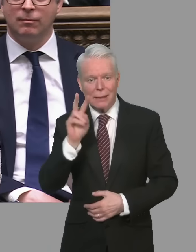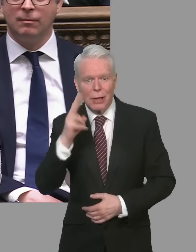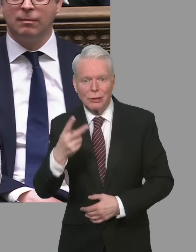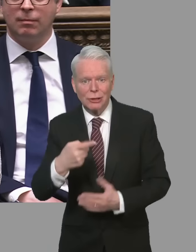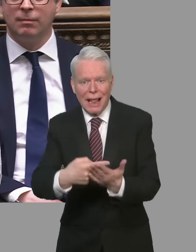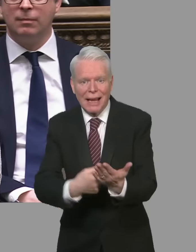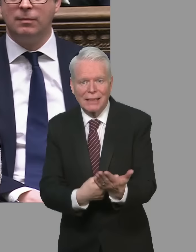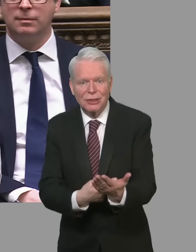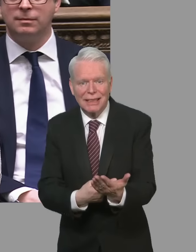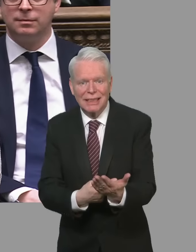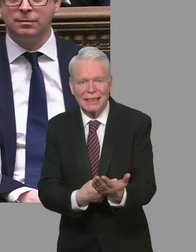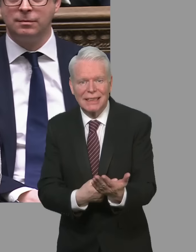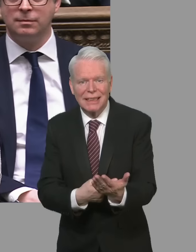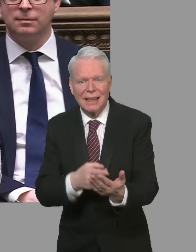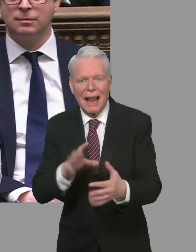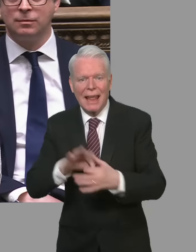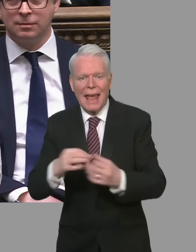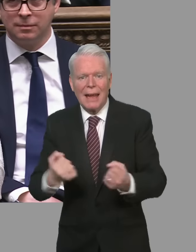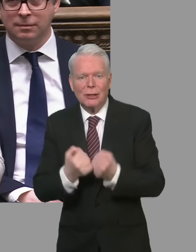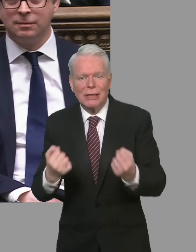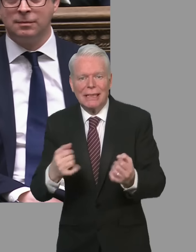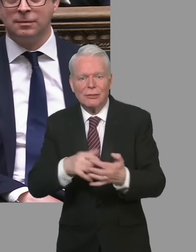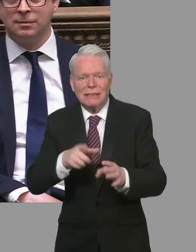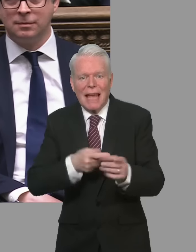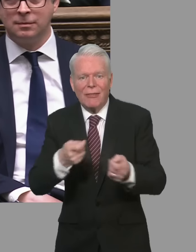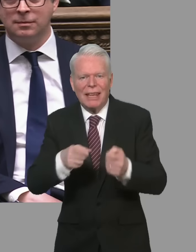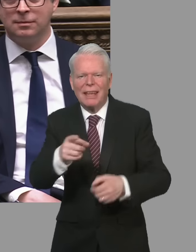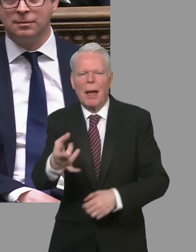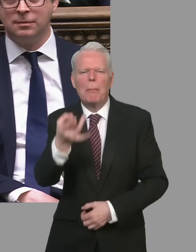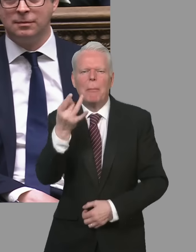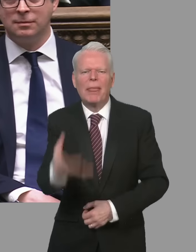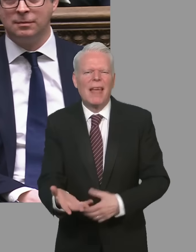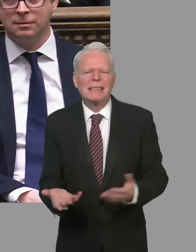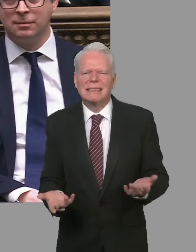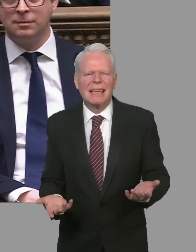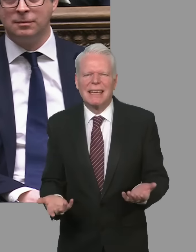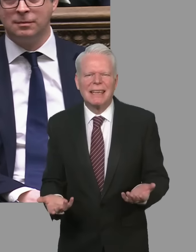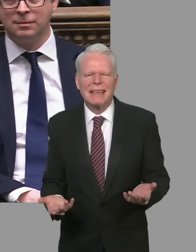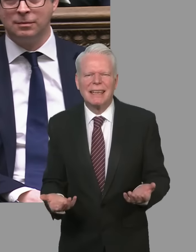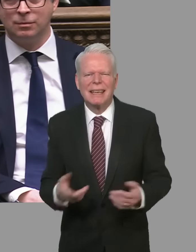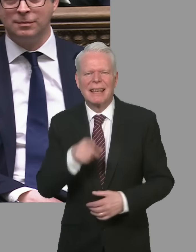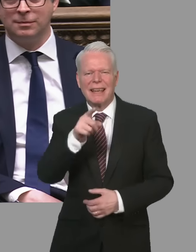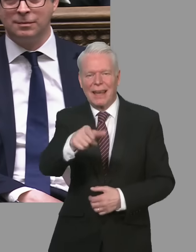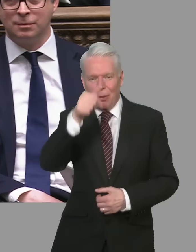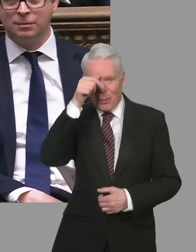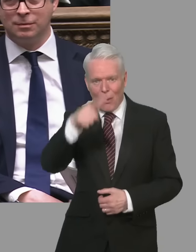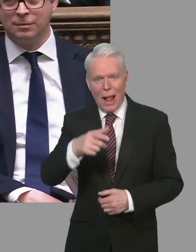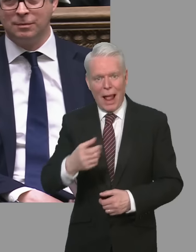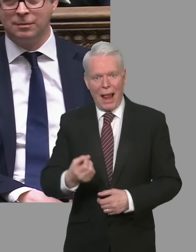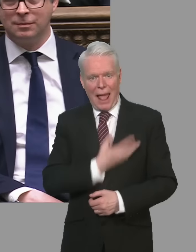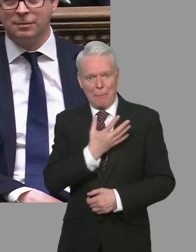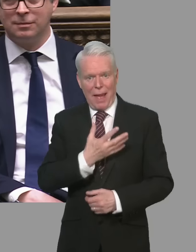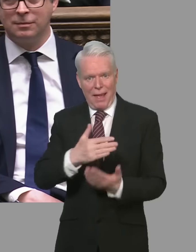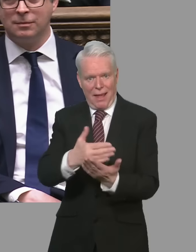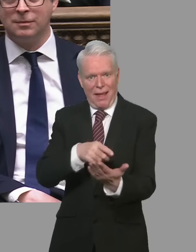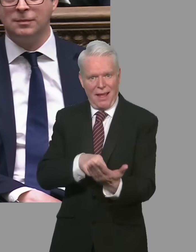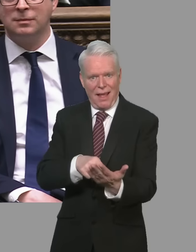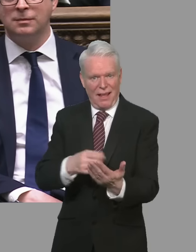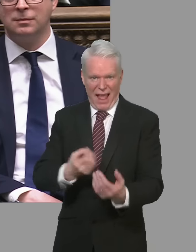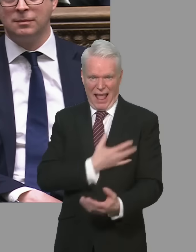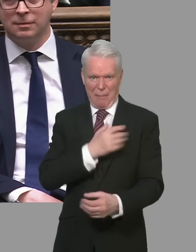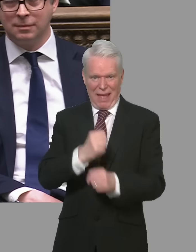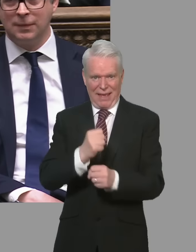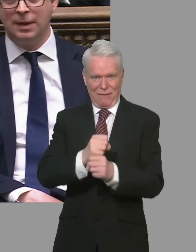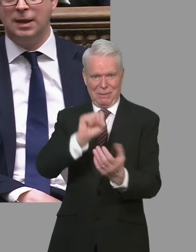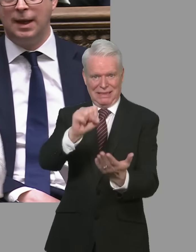we buy half the gas we use from Norway. Last year, Norway's Labour government drilled